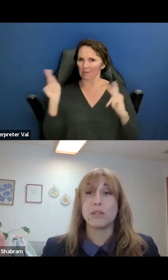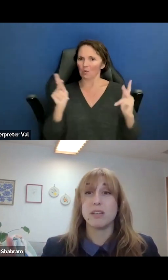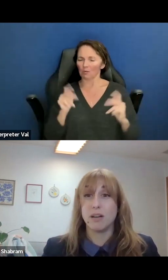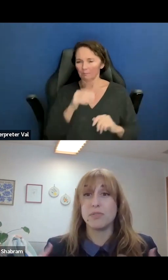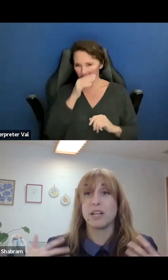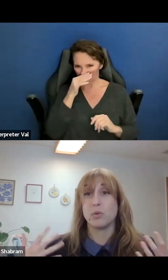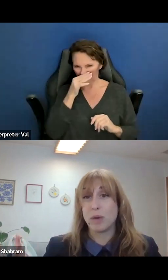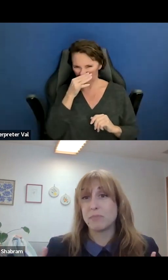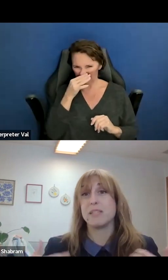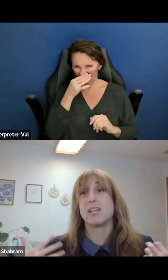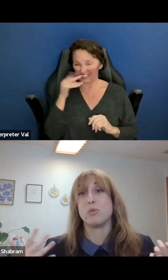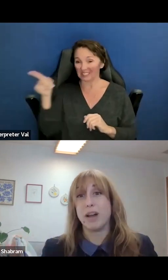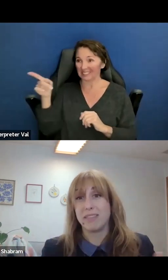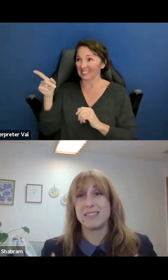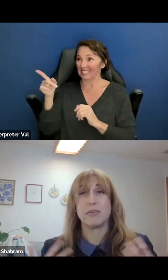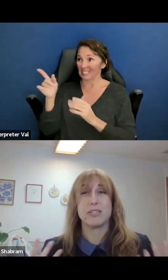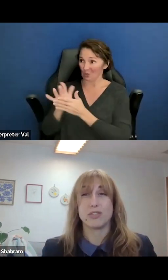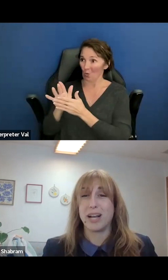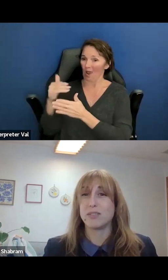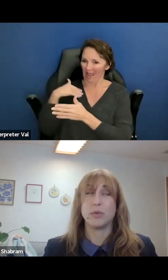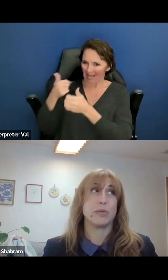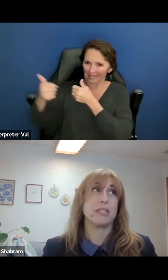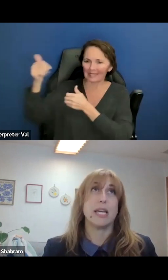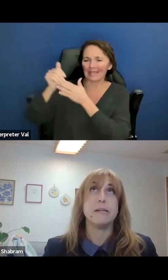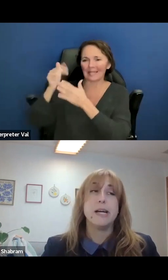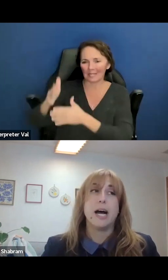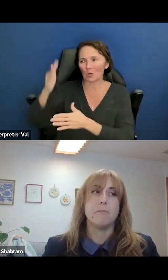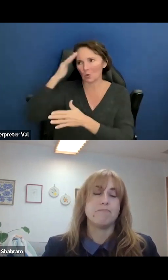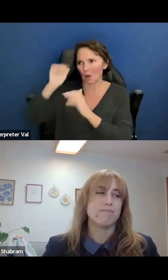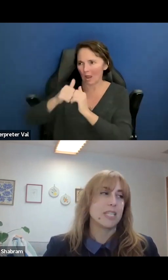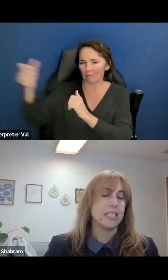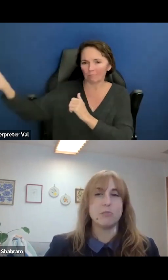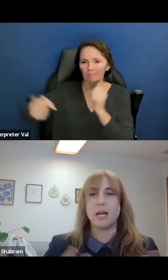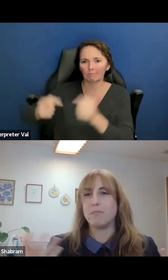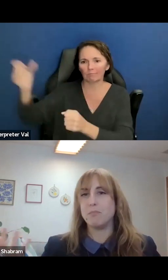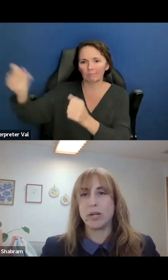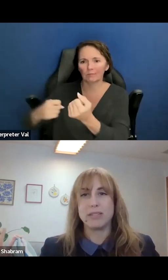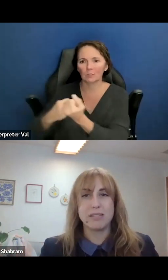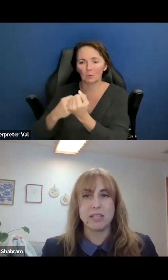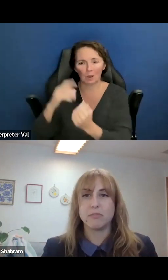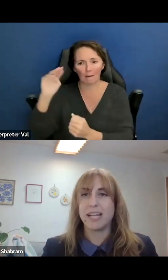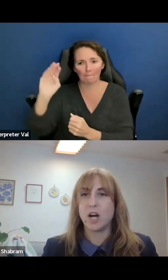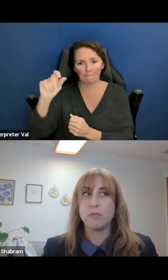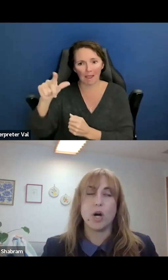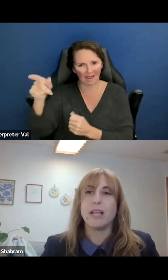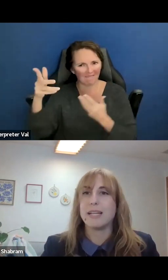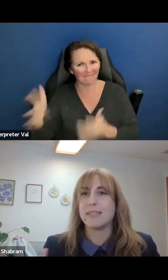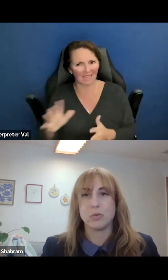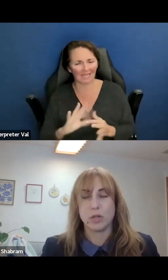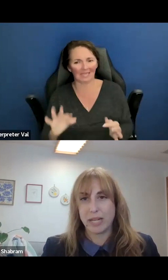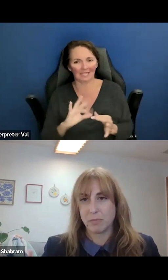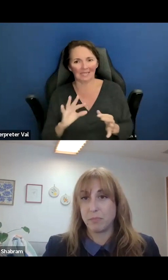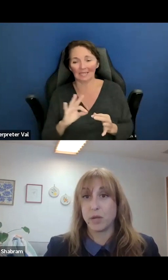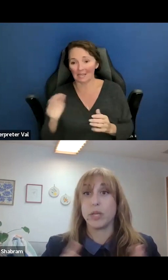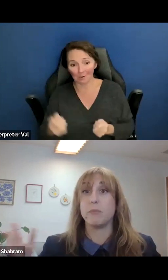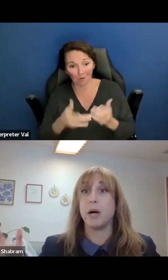increased reports of sexual harassment, sexual violence, increased distress. We were seeing more instances of like online